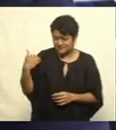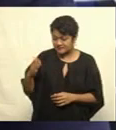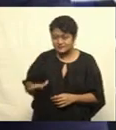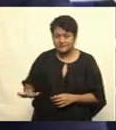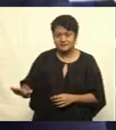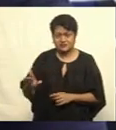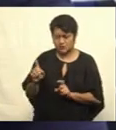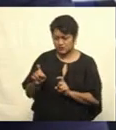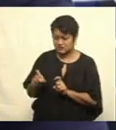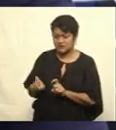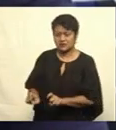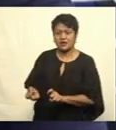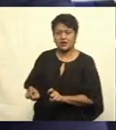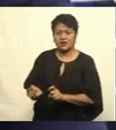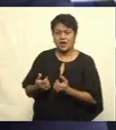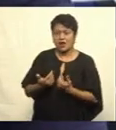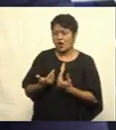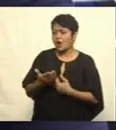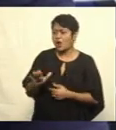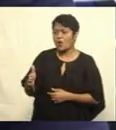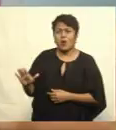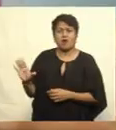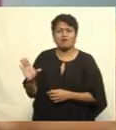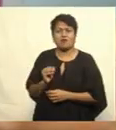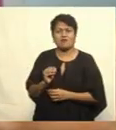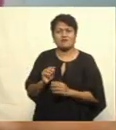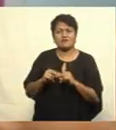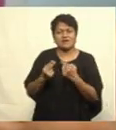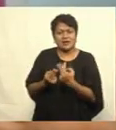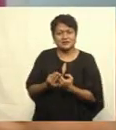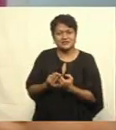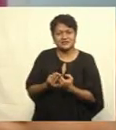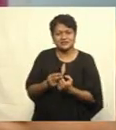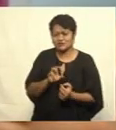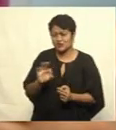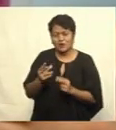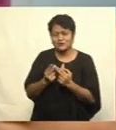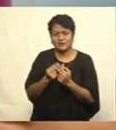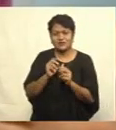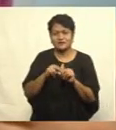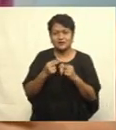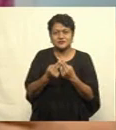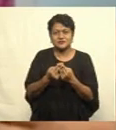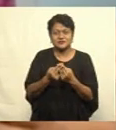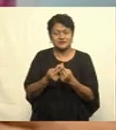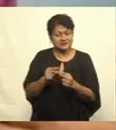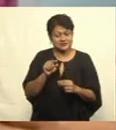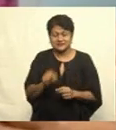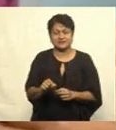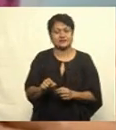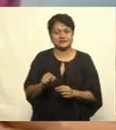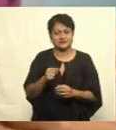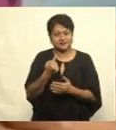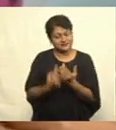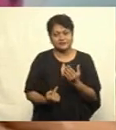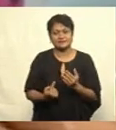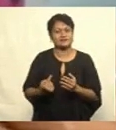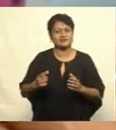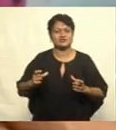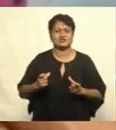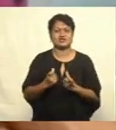here away from family to be able to get the work done. So that in itself, I could say, is a challenge, especially